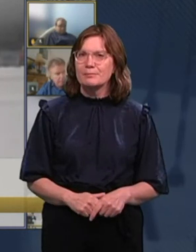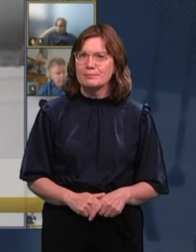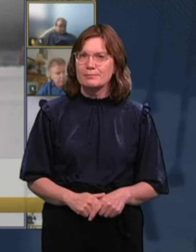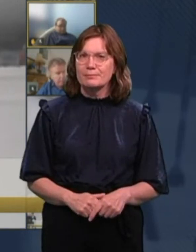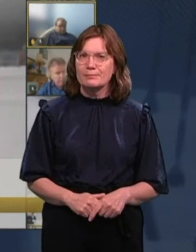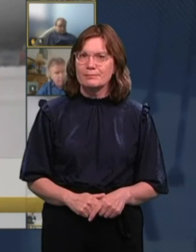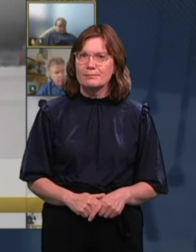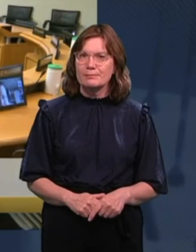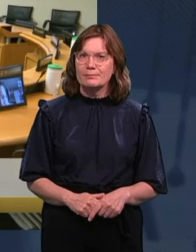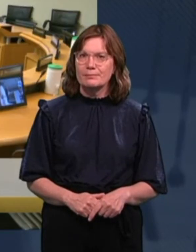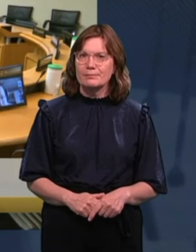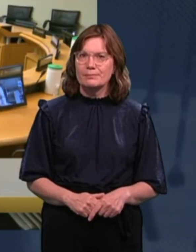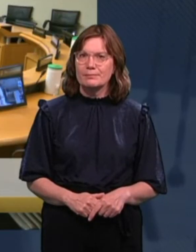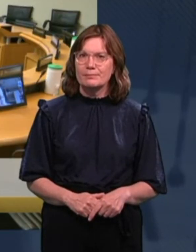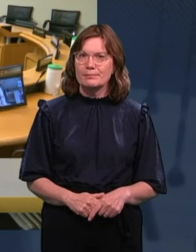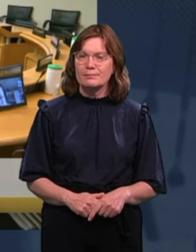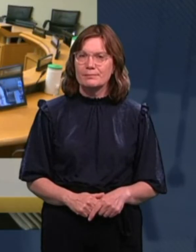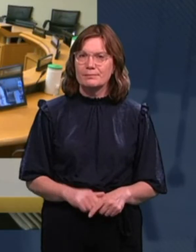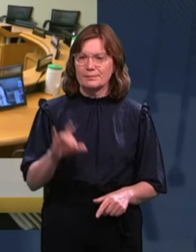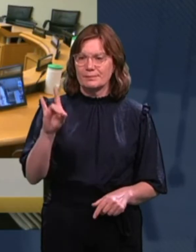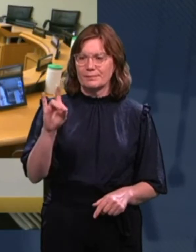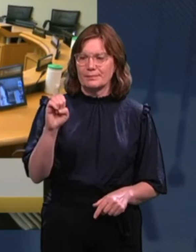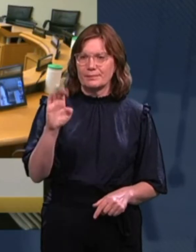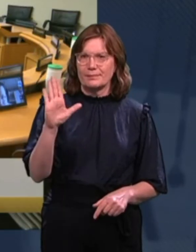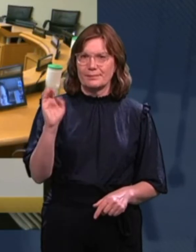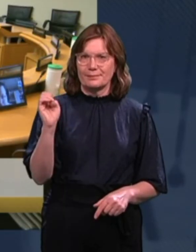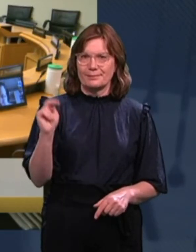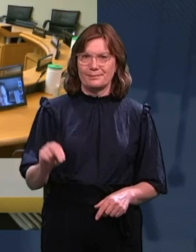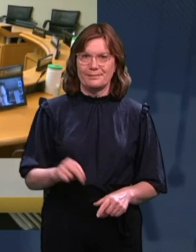looks. Okay. Helen?